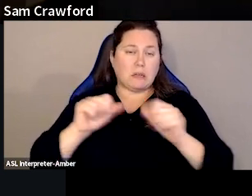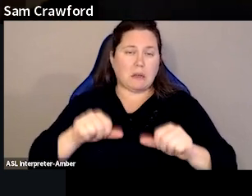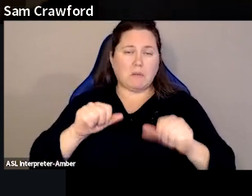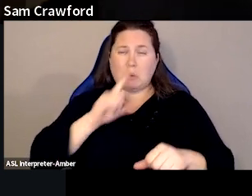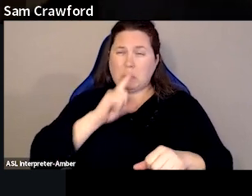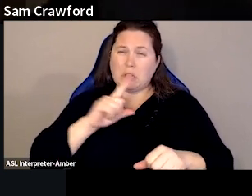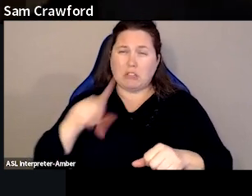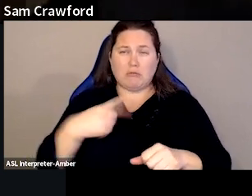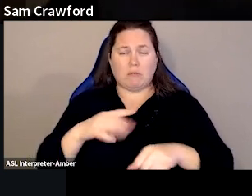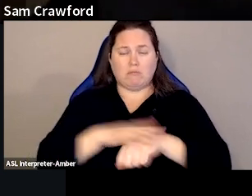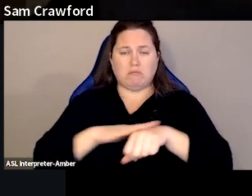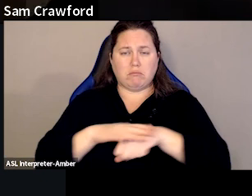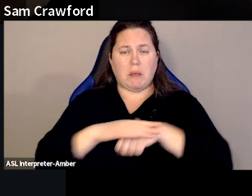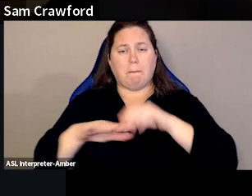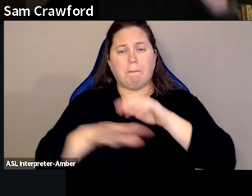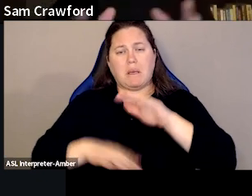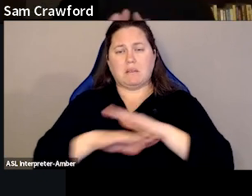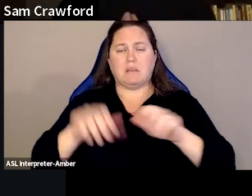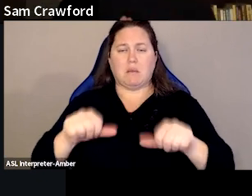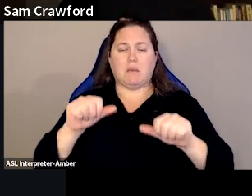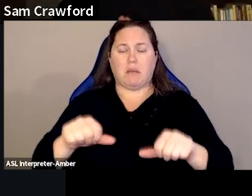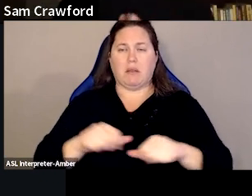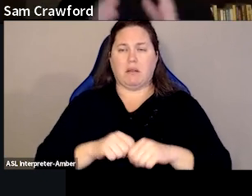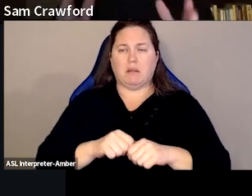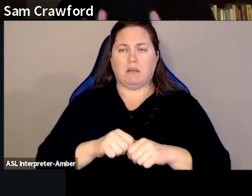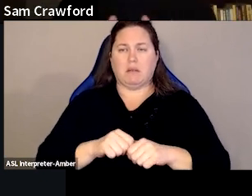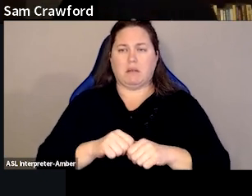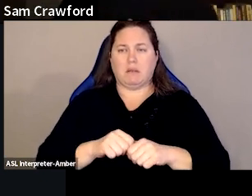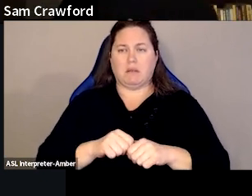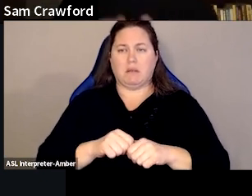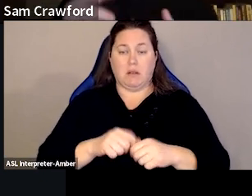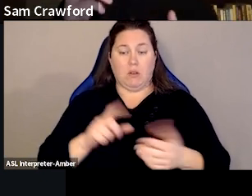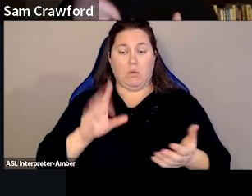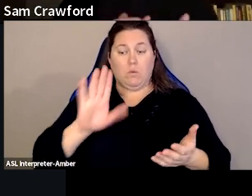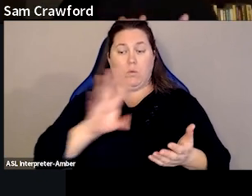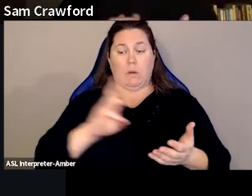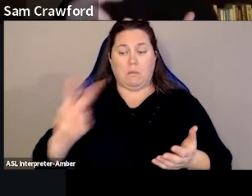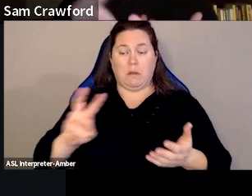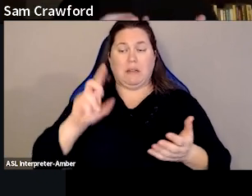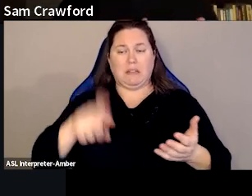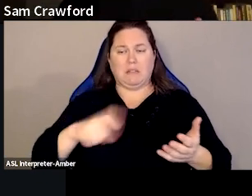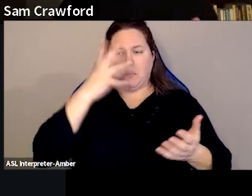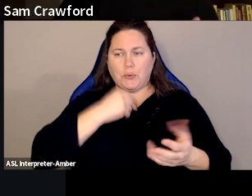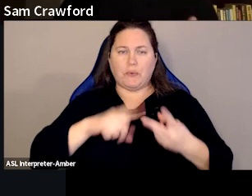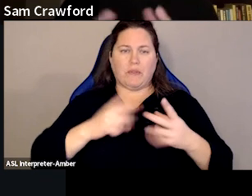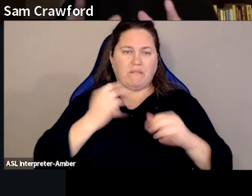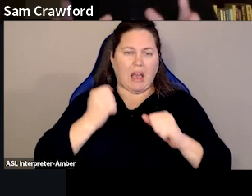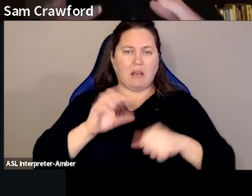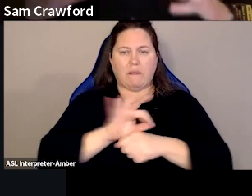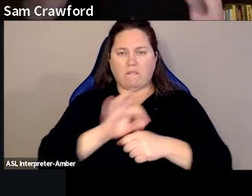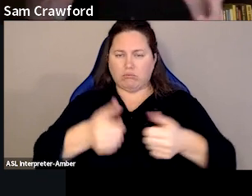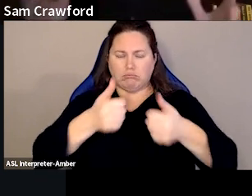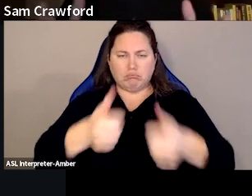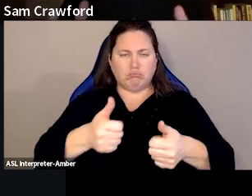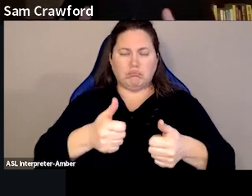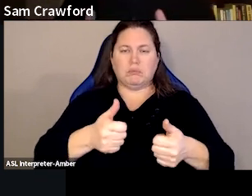But when we strip it back, your website simply needs to be beautiful, it needs to be fast, it needs to function well, and it needs to